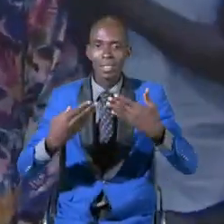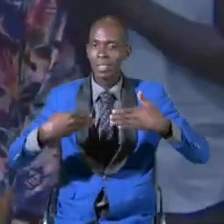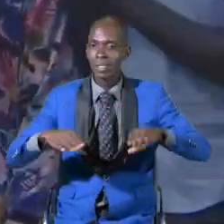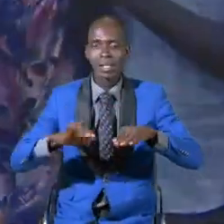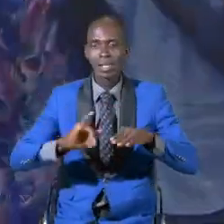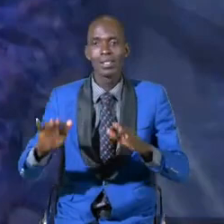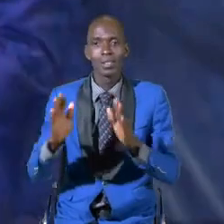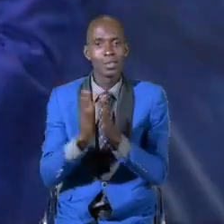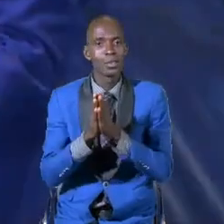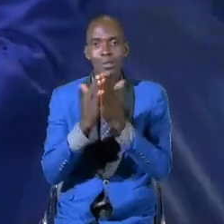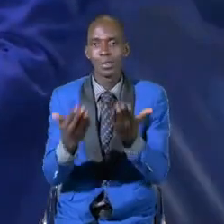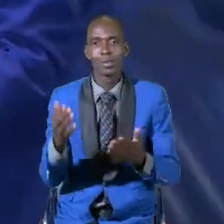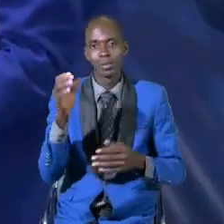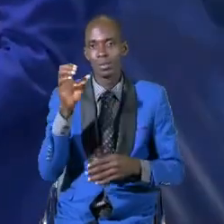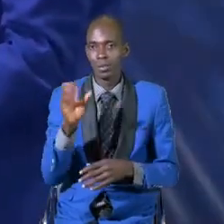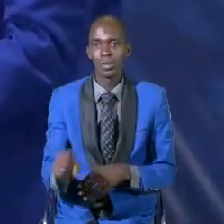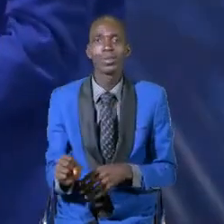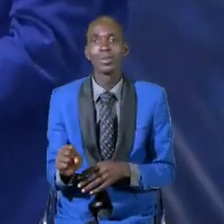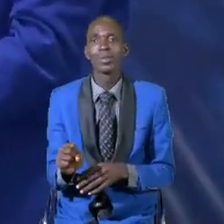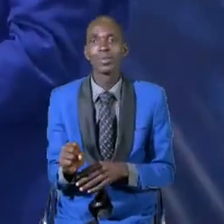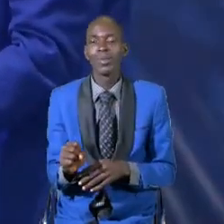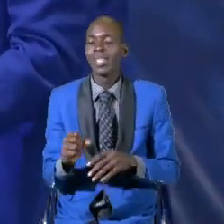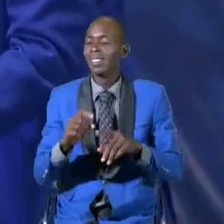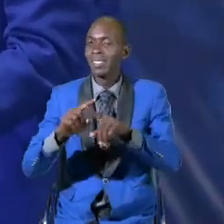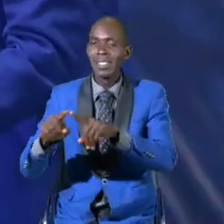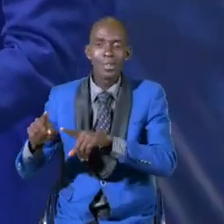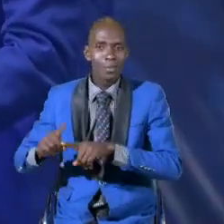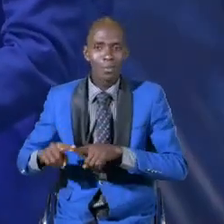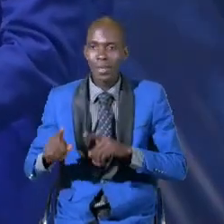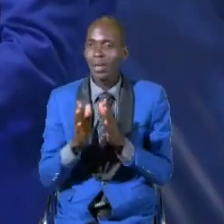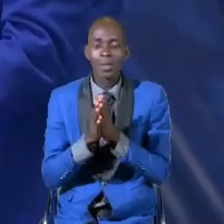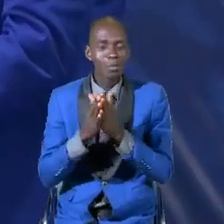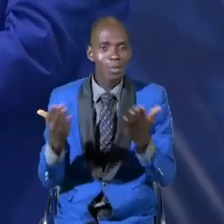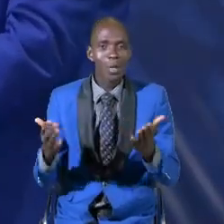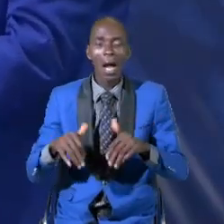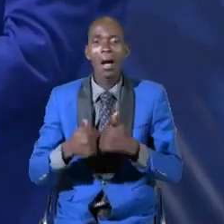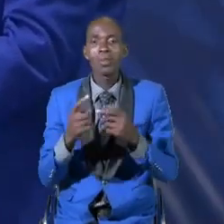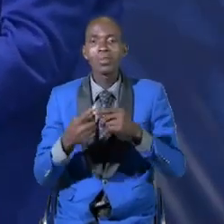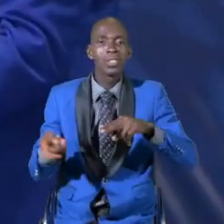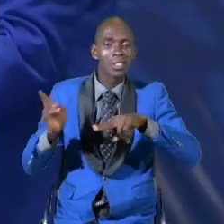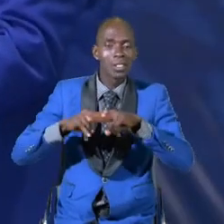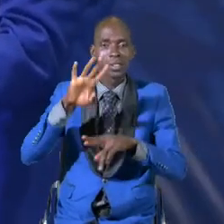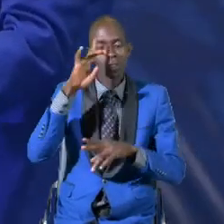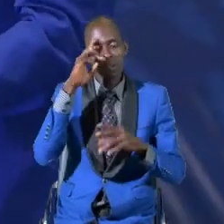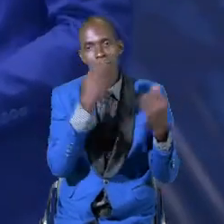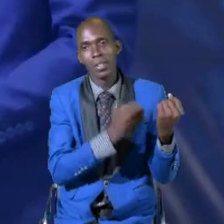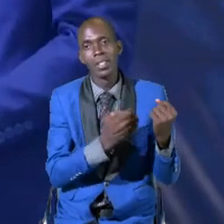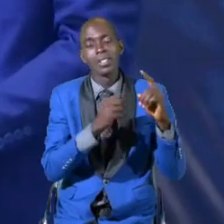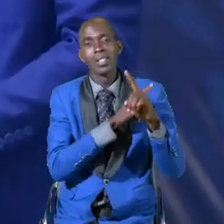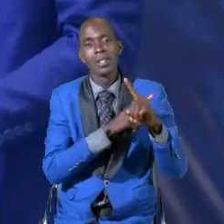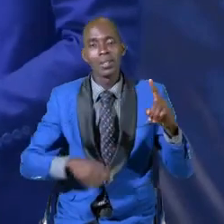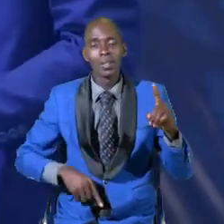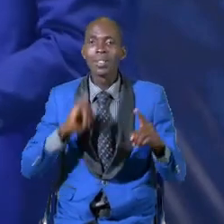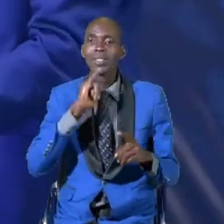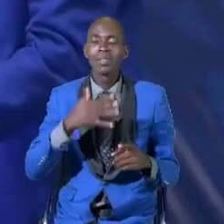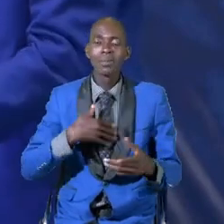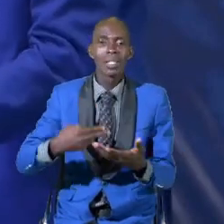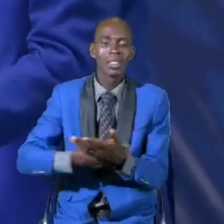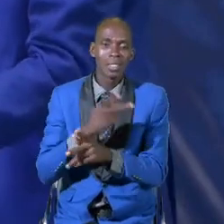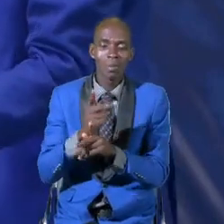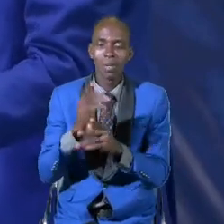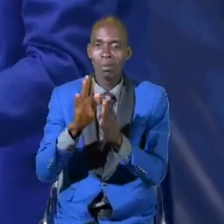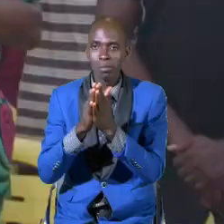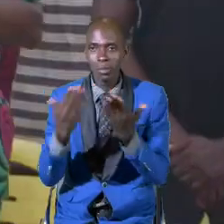Easy, Marriage, the Christian Option, How to Increase Your Faith, The Lord is My Shepherd. What is the next